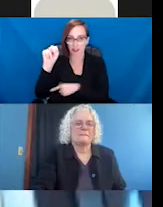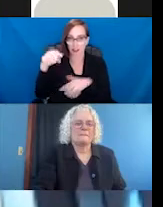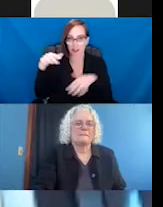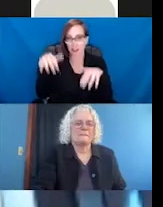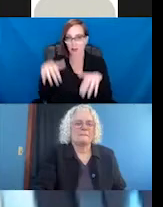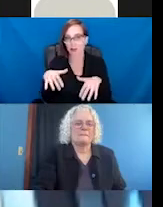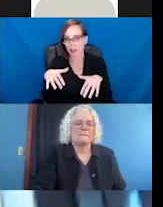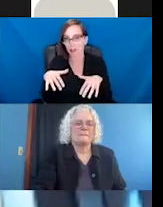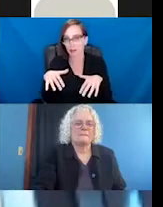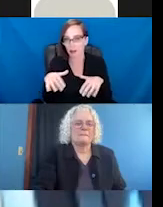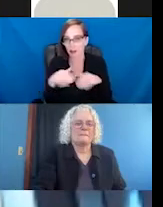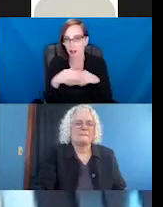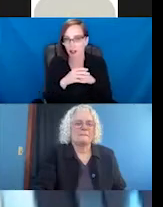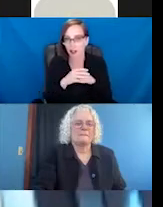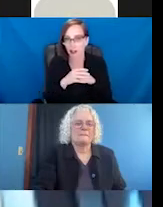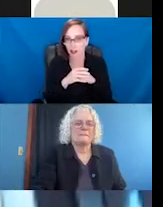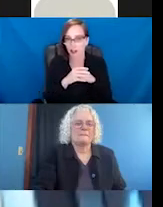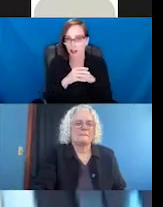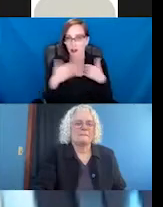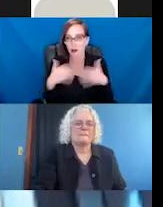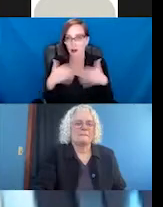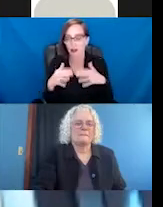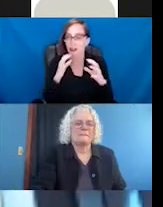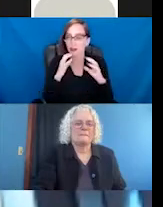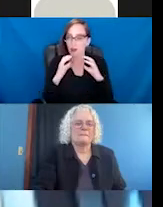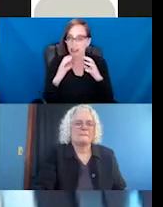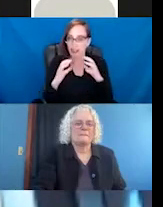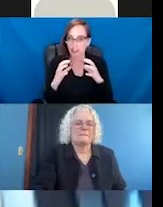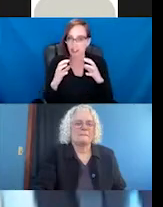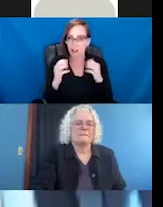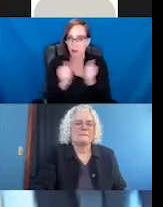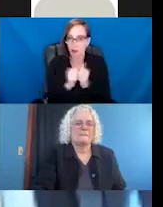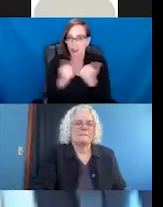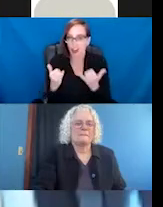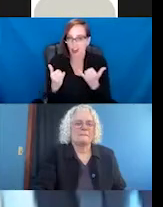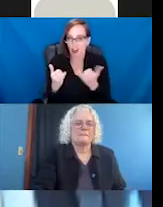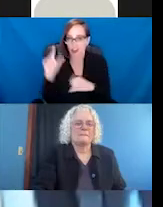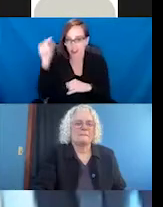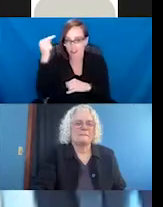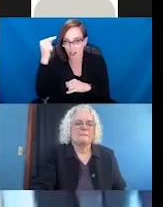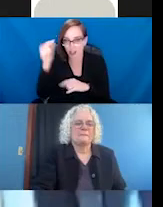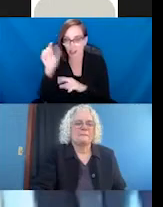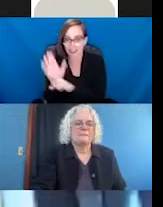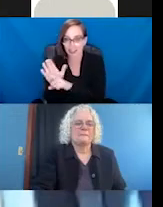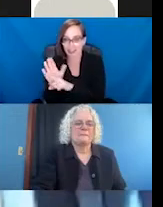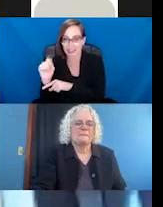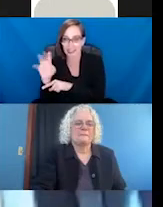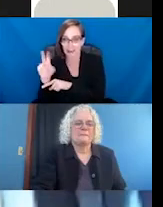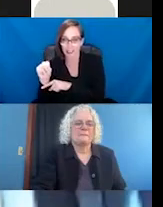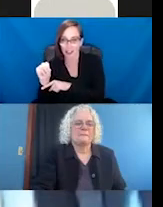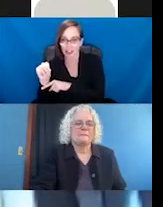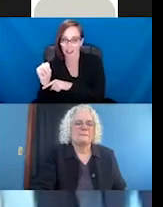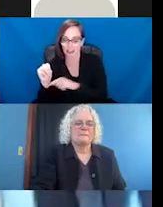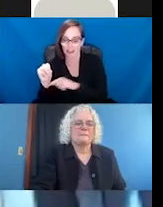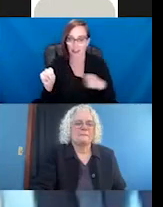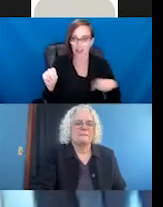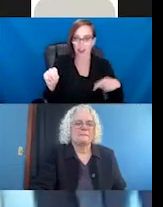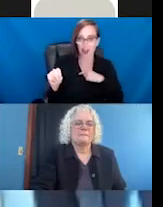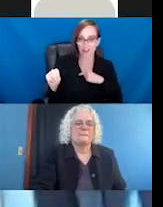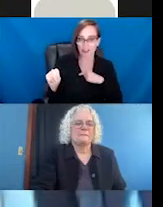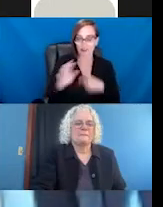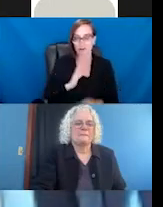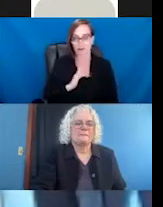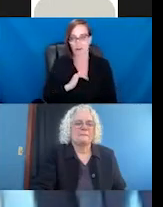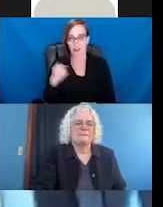communication and how good it is to work with our current governor and his administration, because we get regular